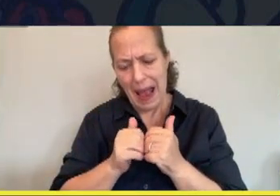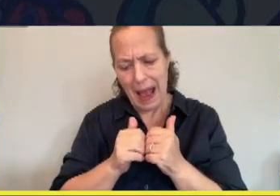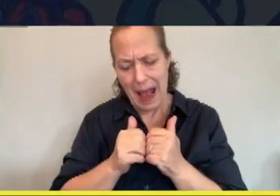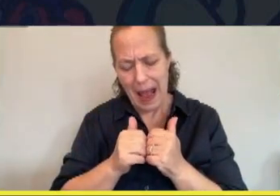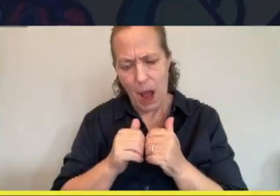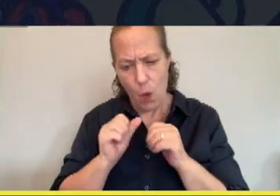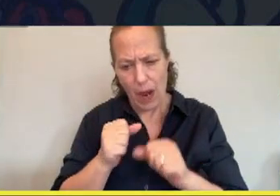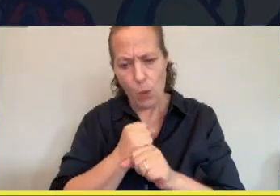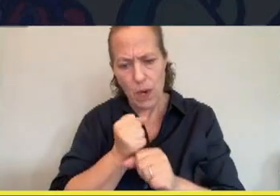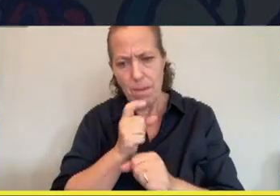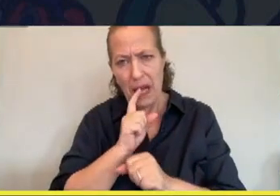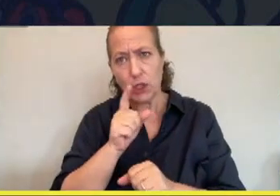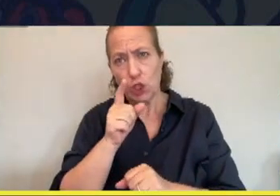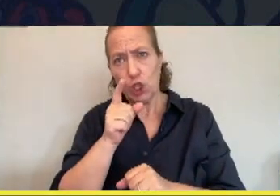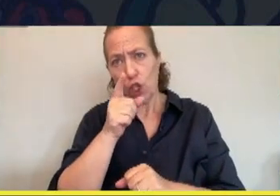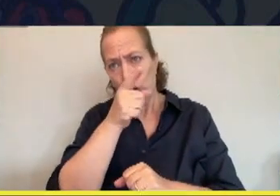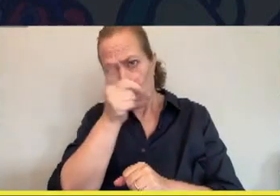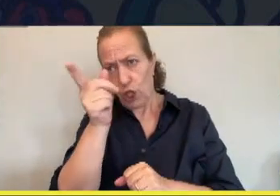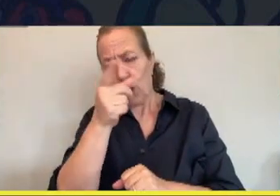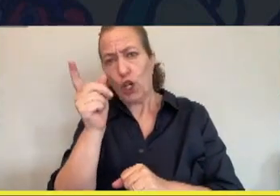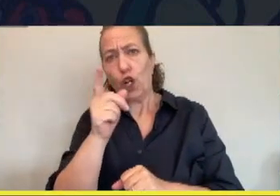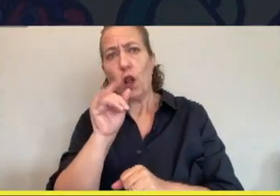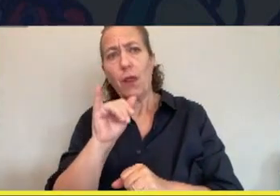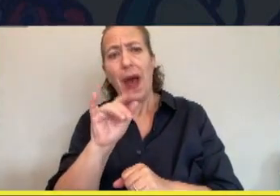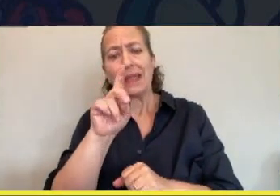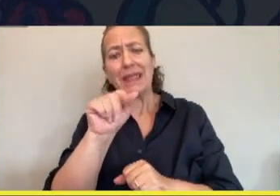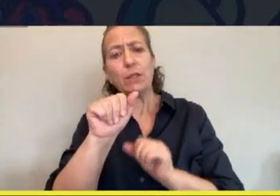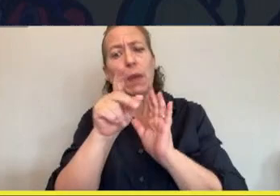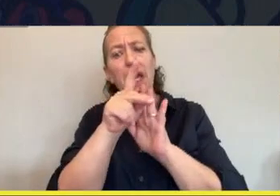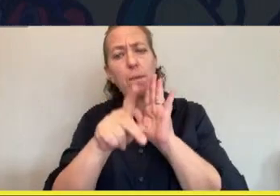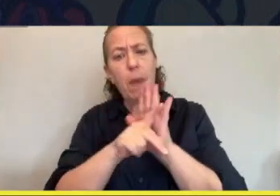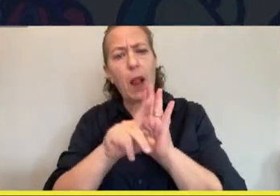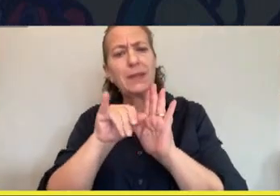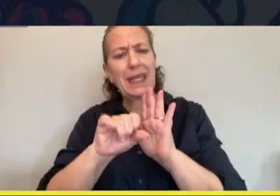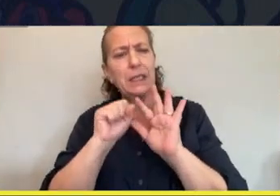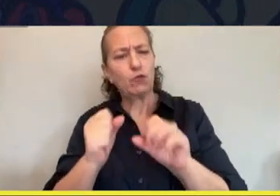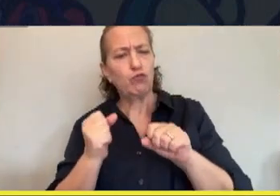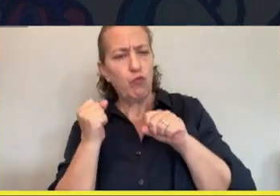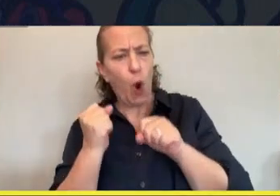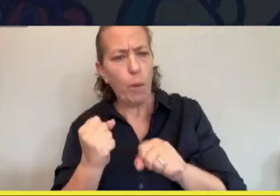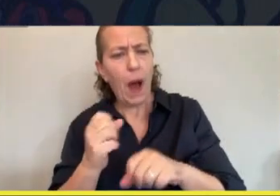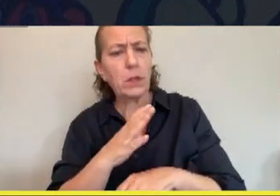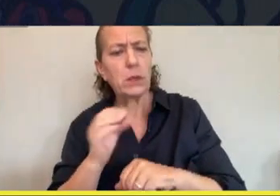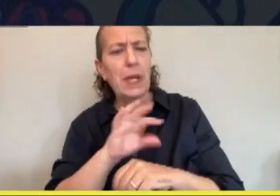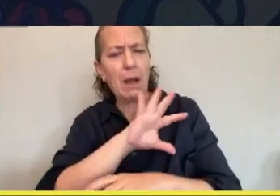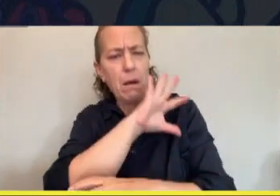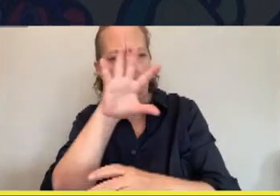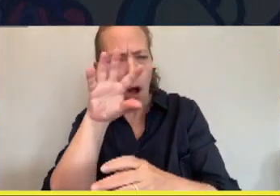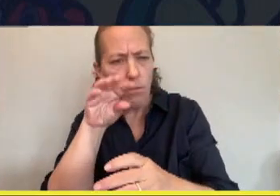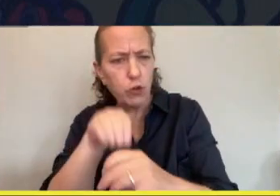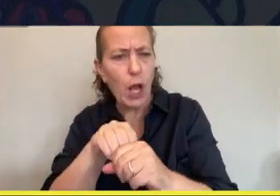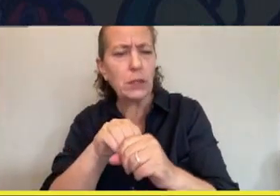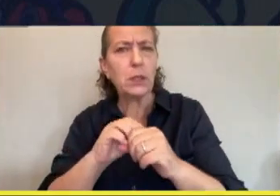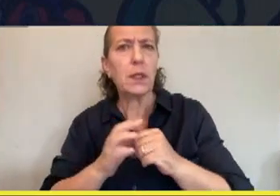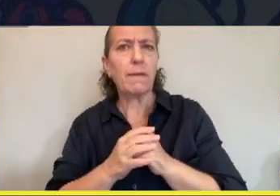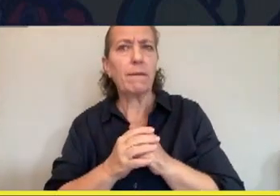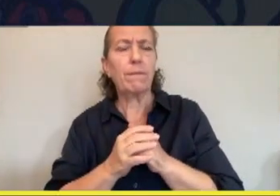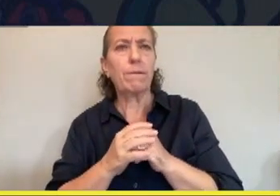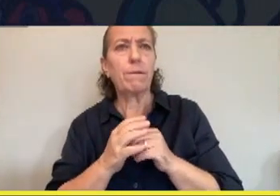is sufficiently robust and comprehensive to get beyond some of